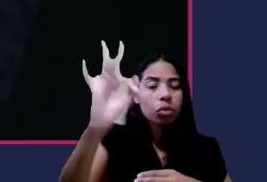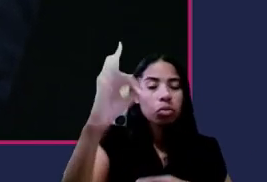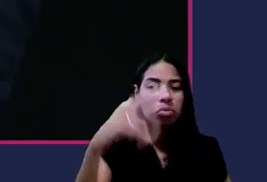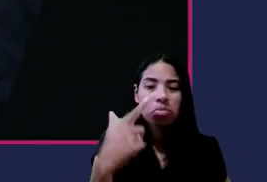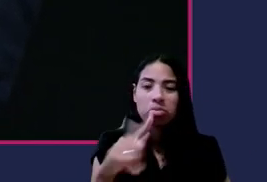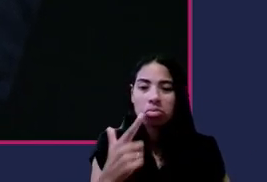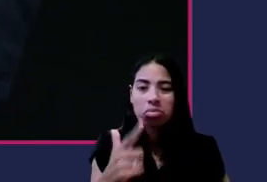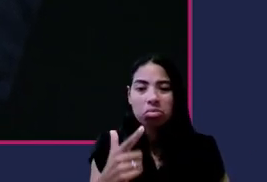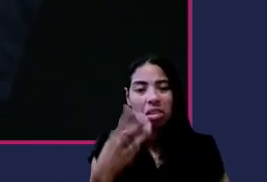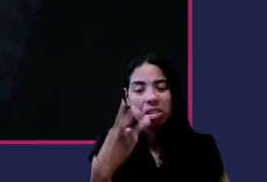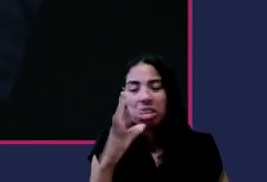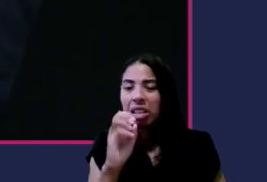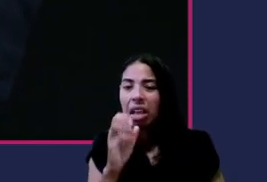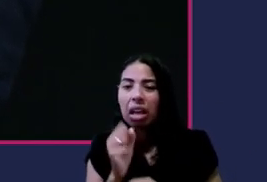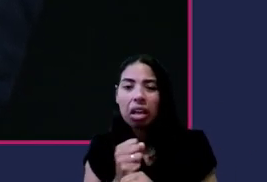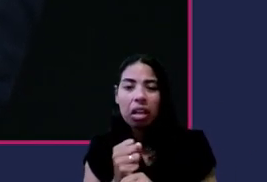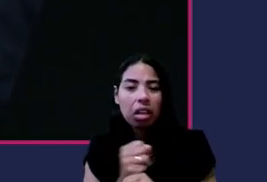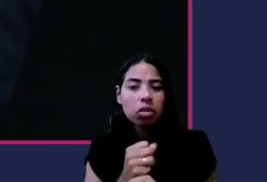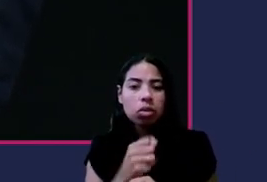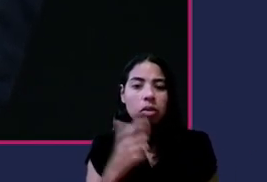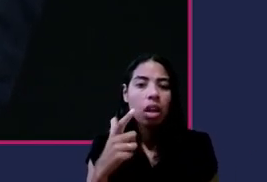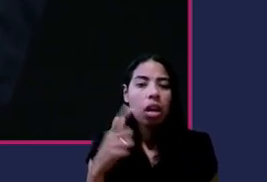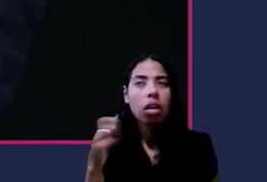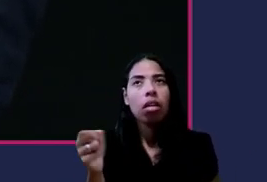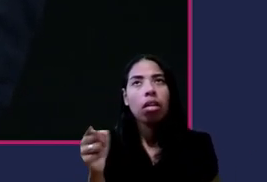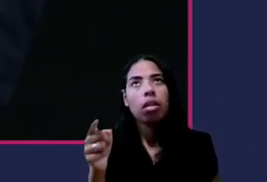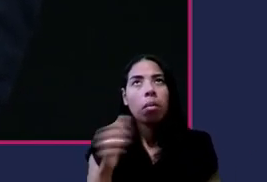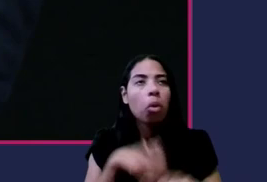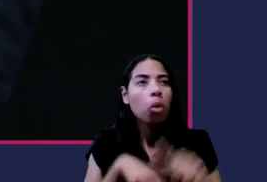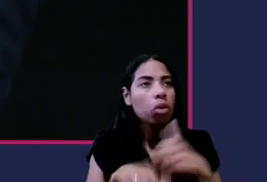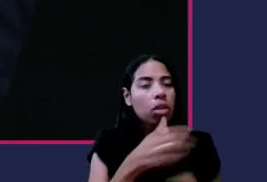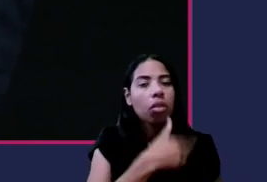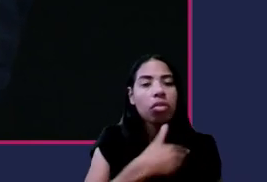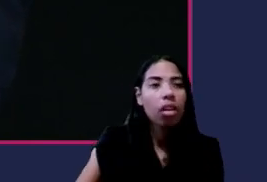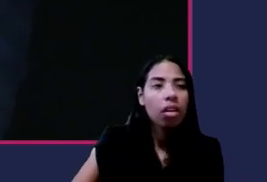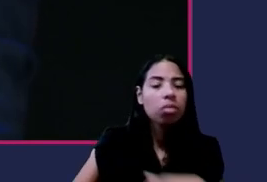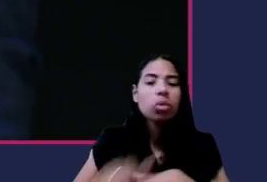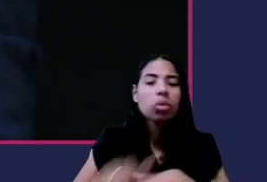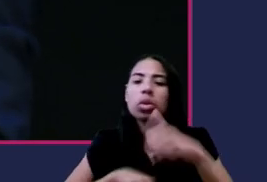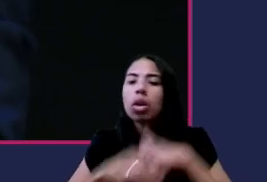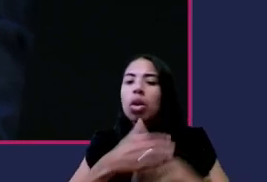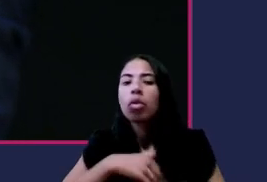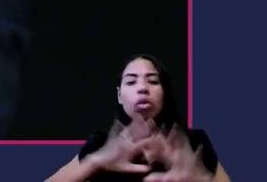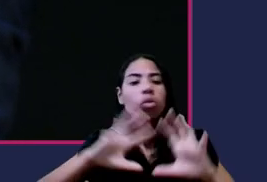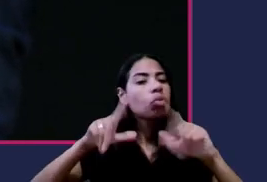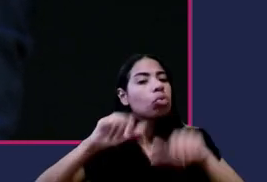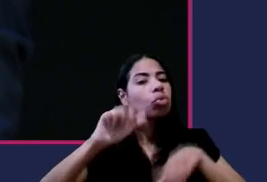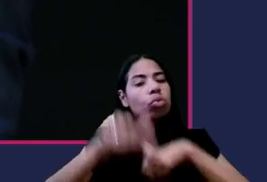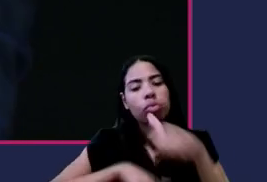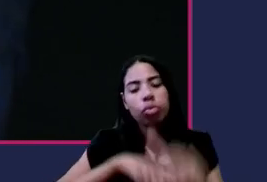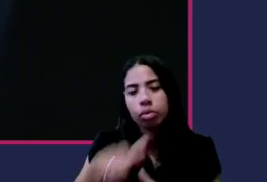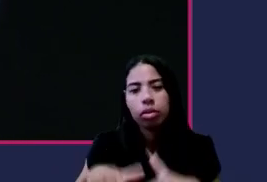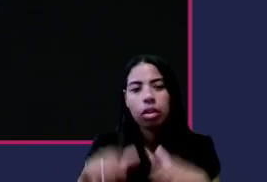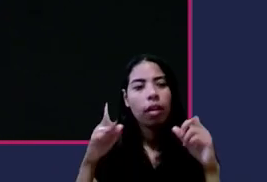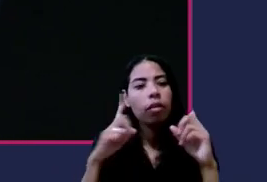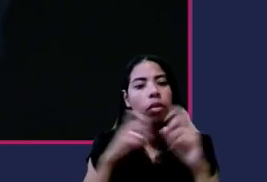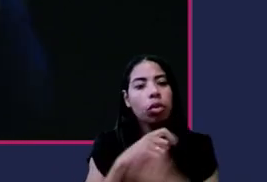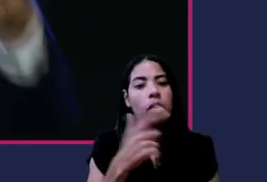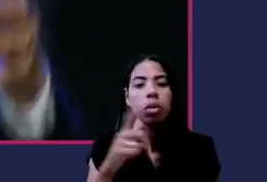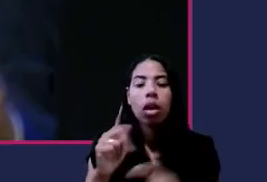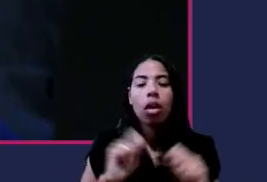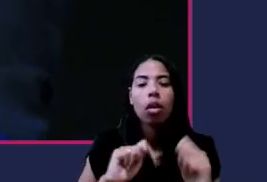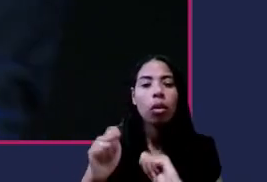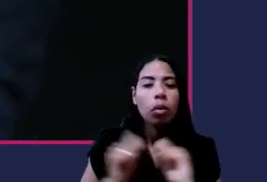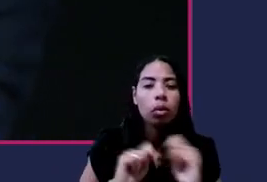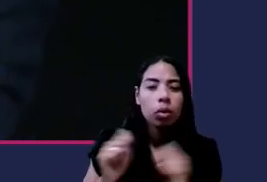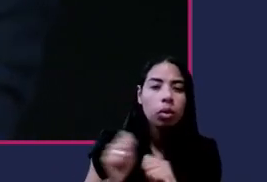long-term planning policy. It should be at least 30 years. As soon as you change governments, everything changes. We don't